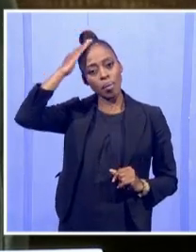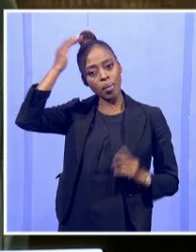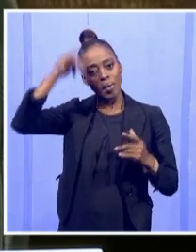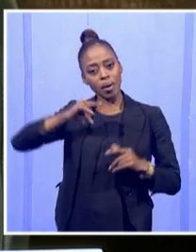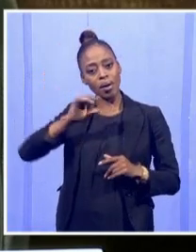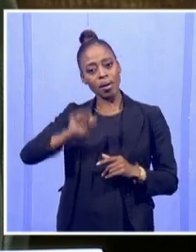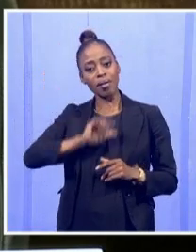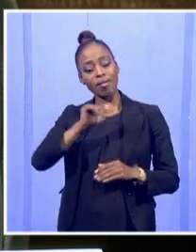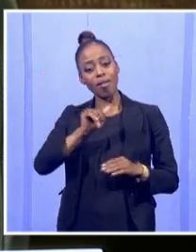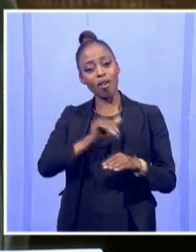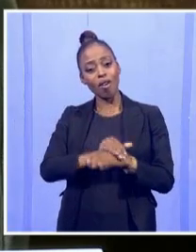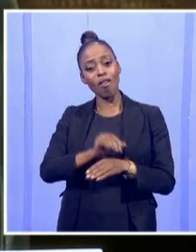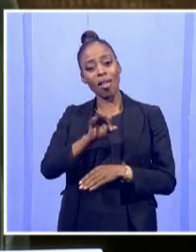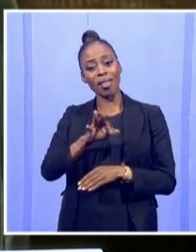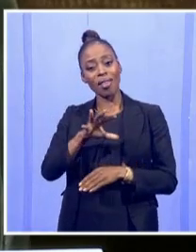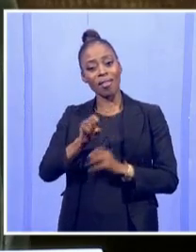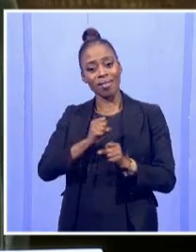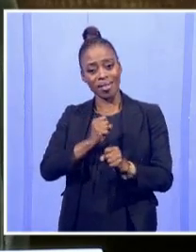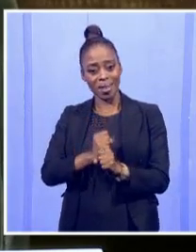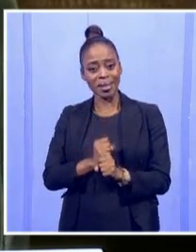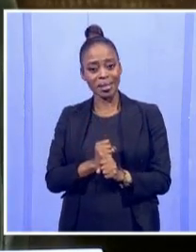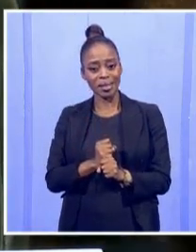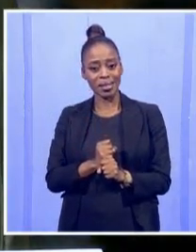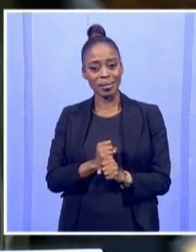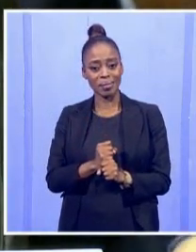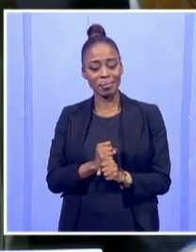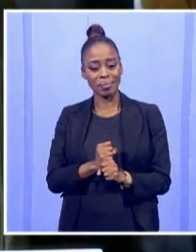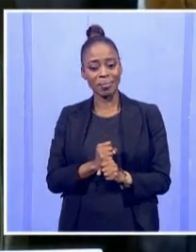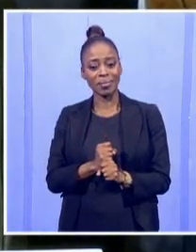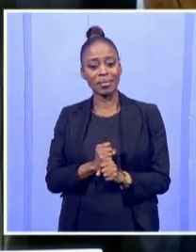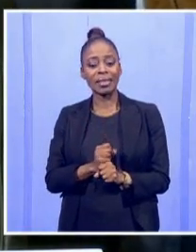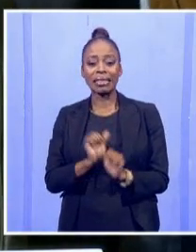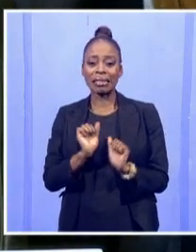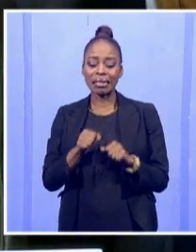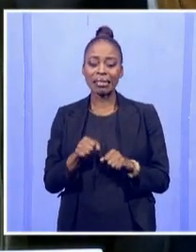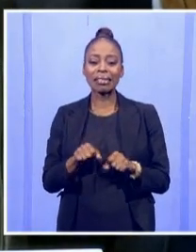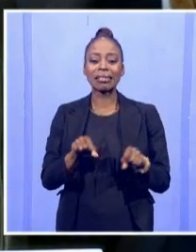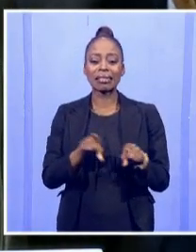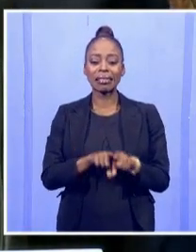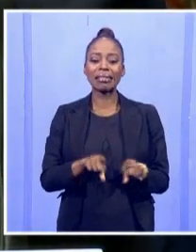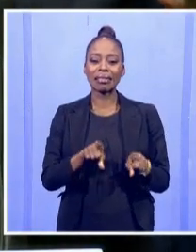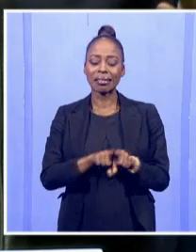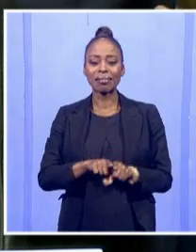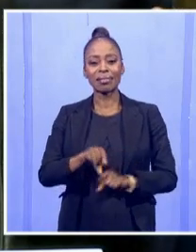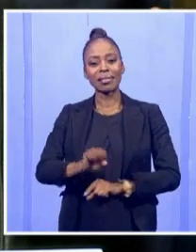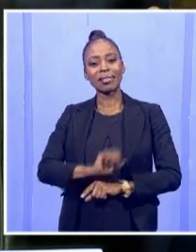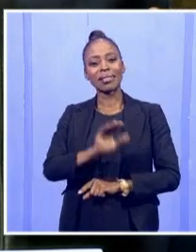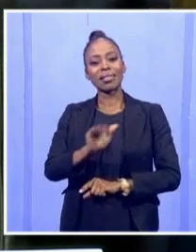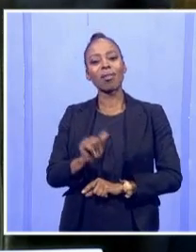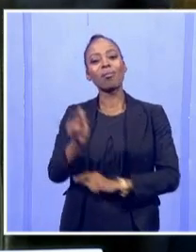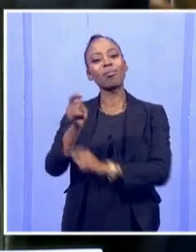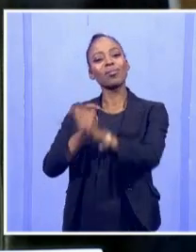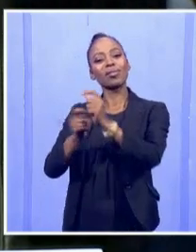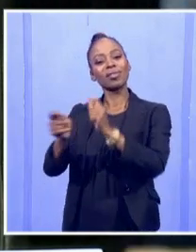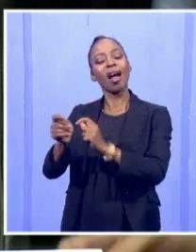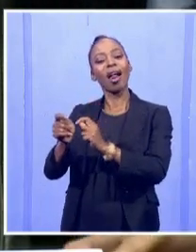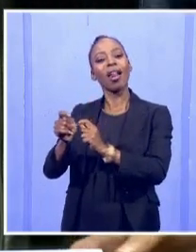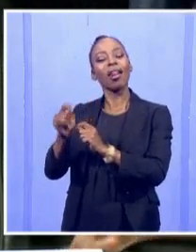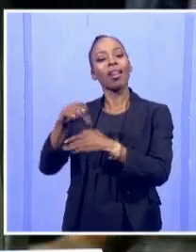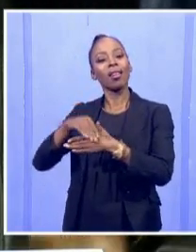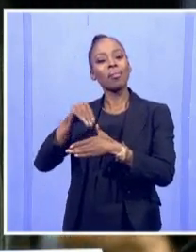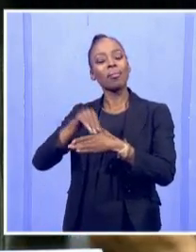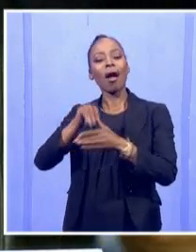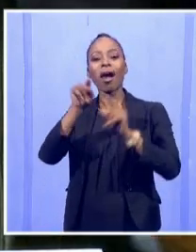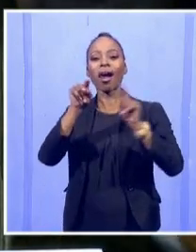than 350 years. And indeed, South Africa is an exporter of meat to a number